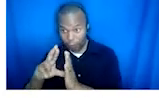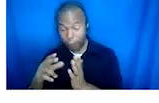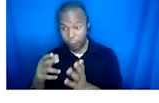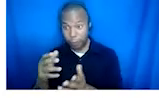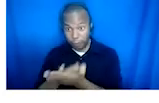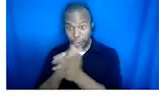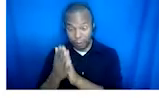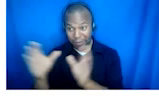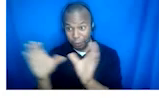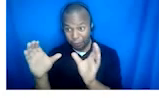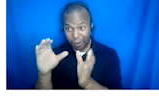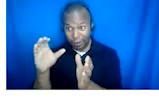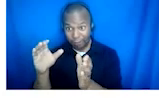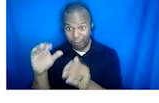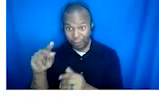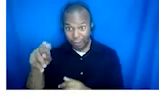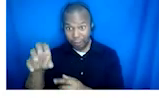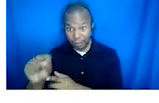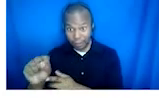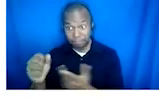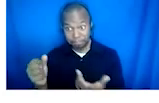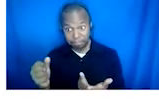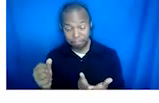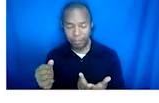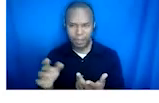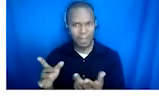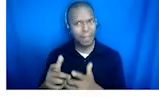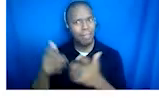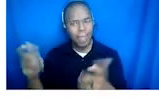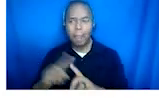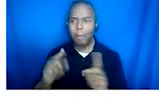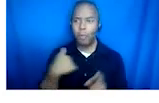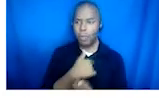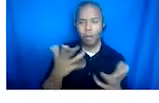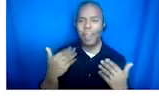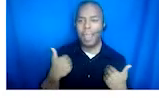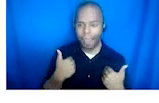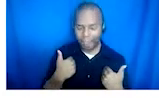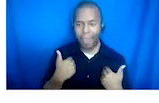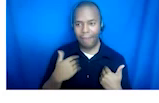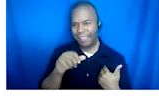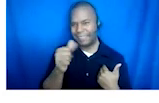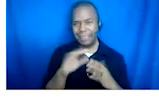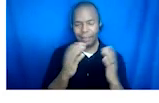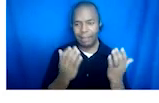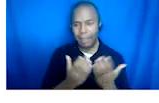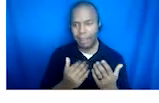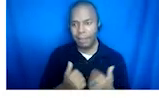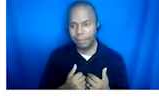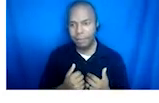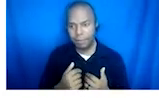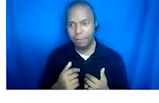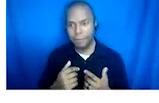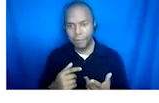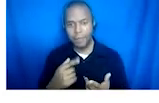a heavy lift for them. To where here we already have like 10 courses of faculty are like, can we put mine through? I want to put mine through. I want to see. I